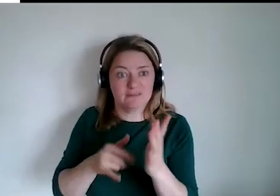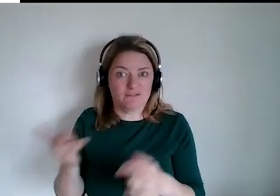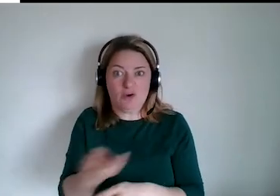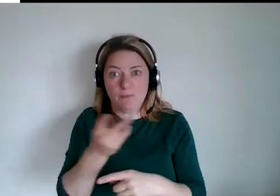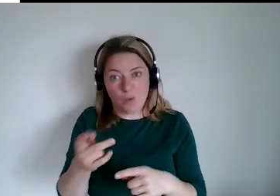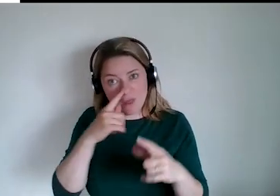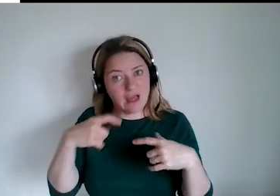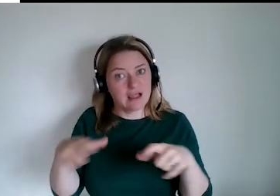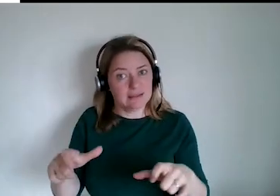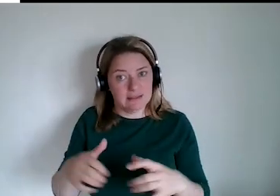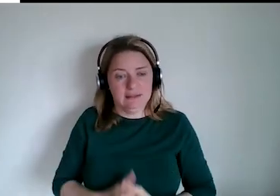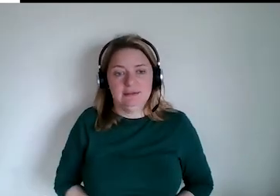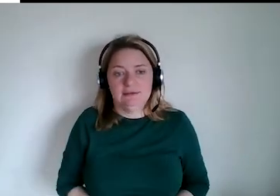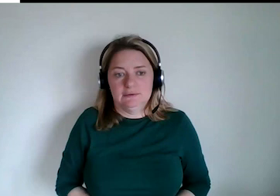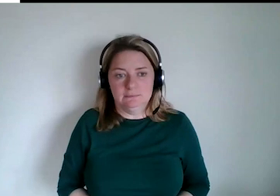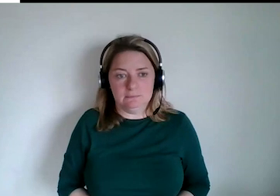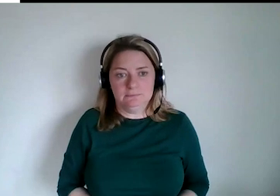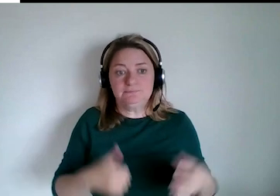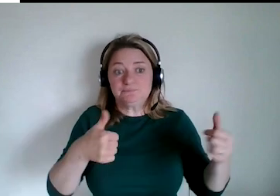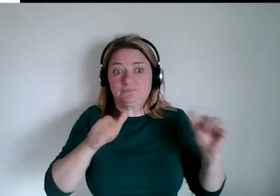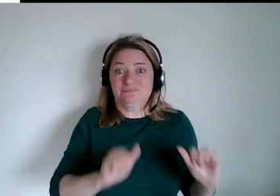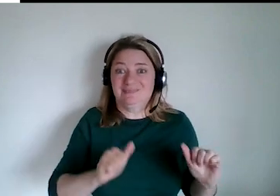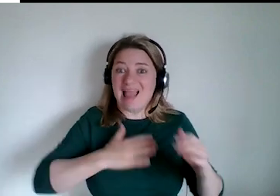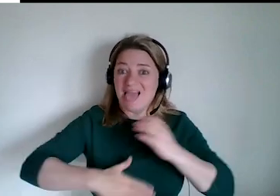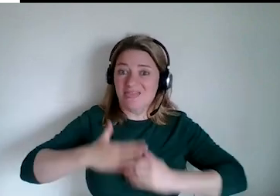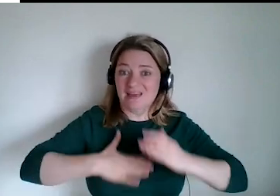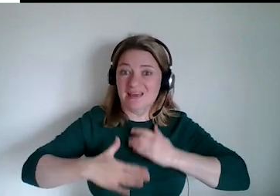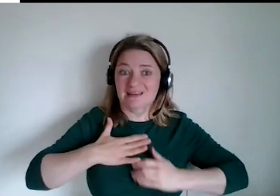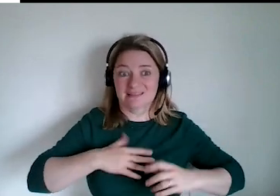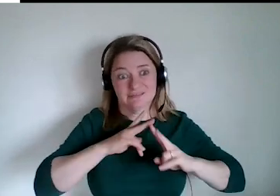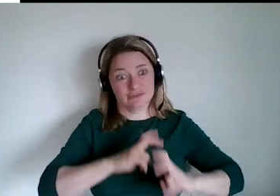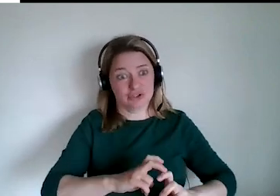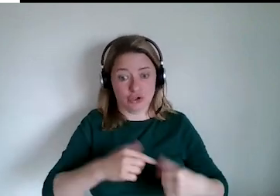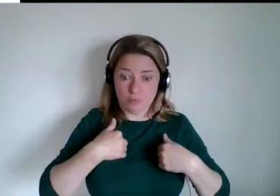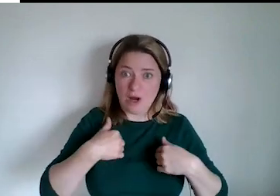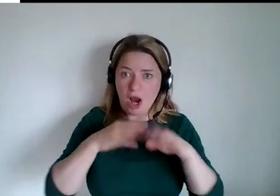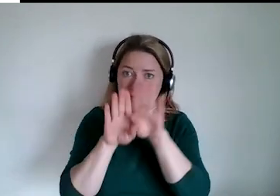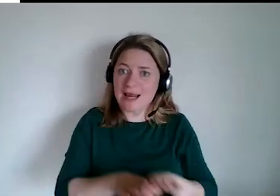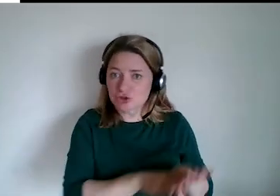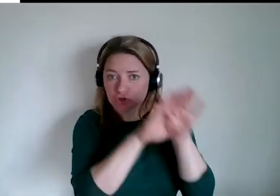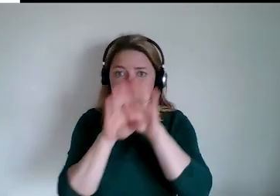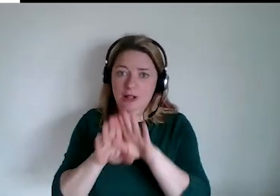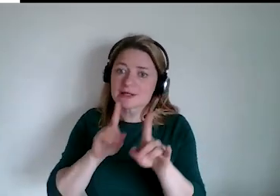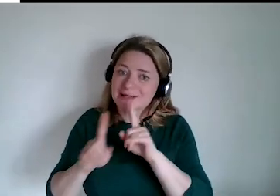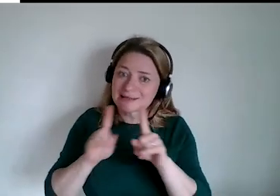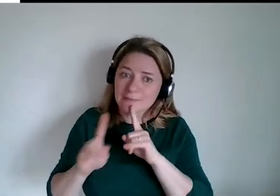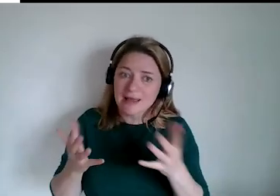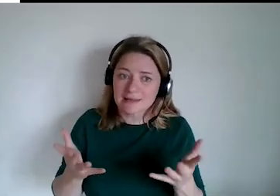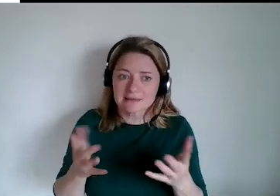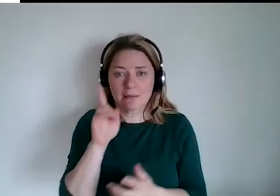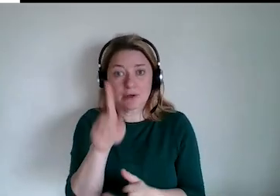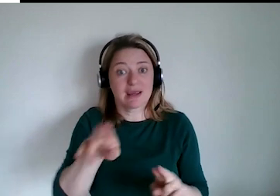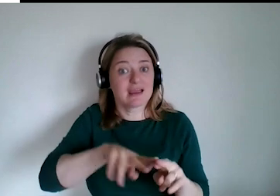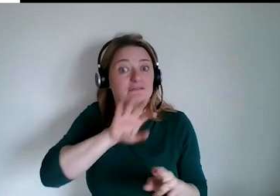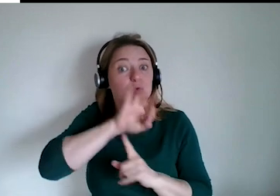they want to. Ethics of research, we're a national database, but if you put in an application for